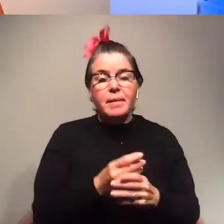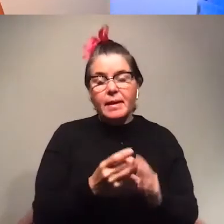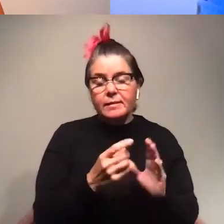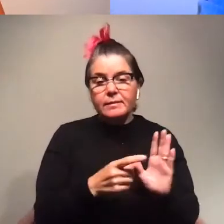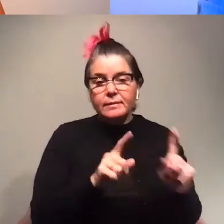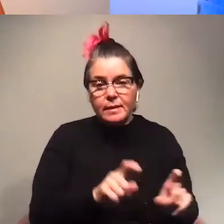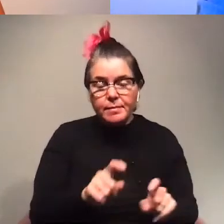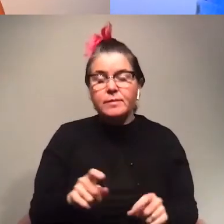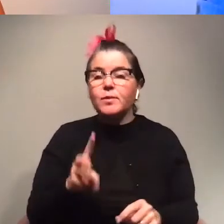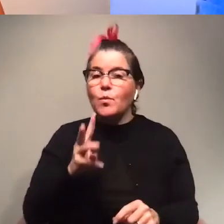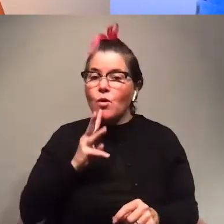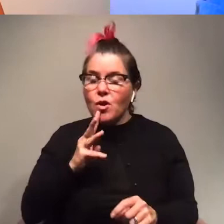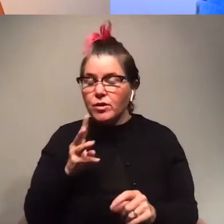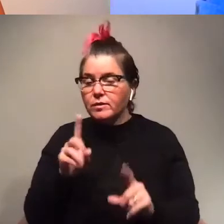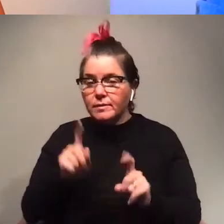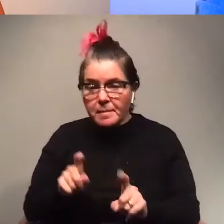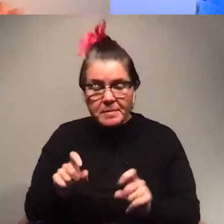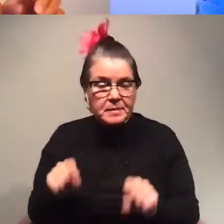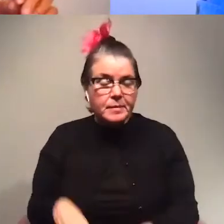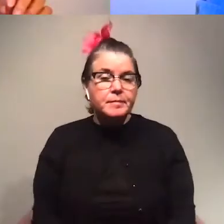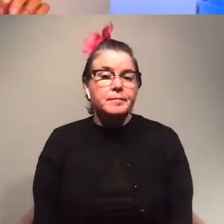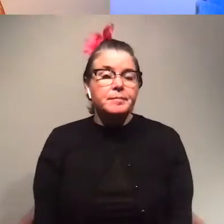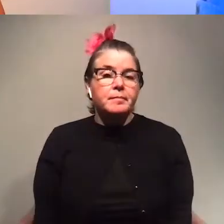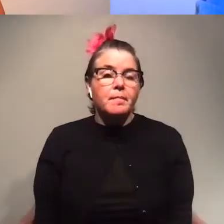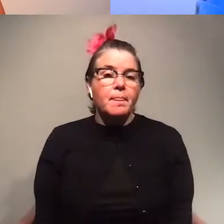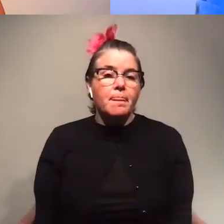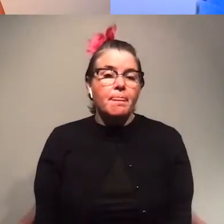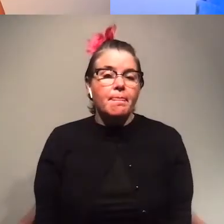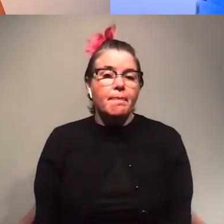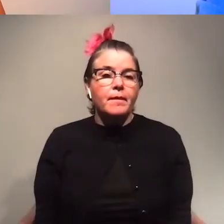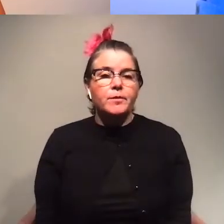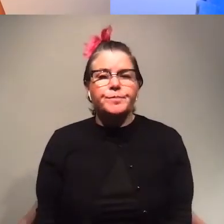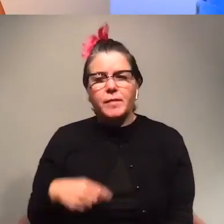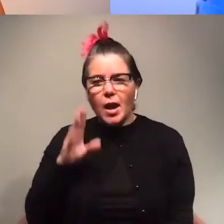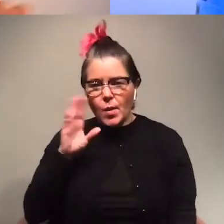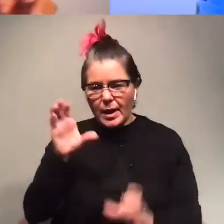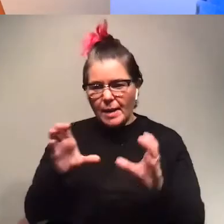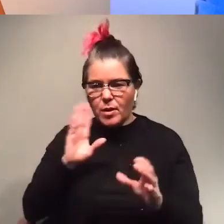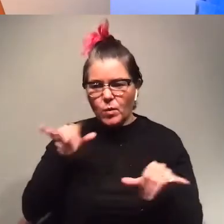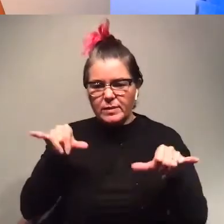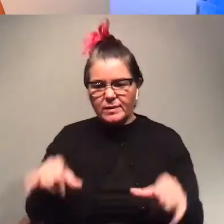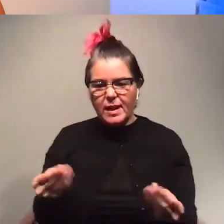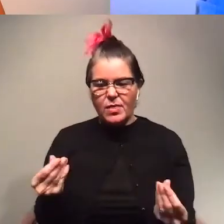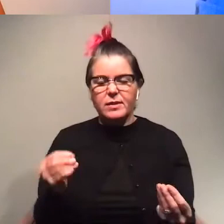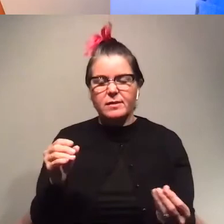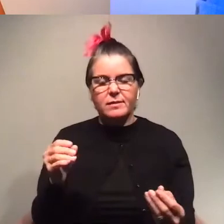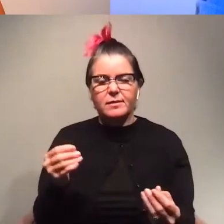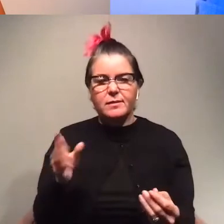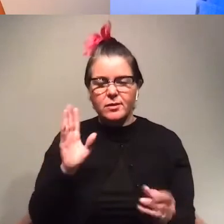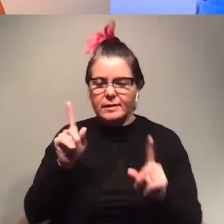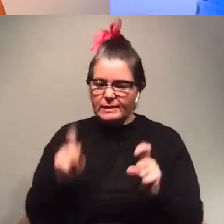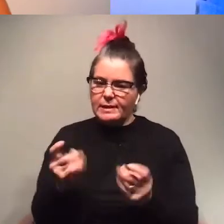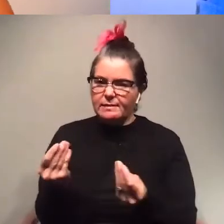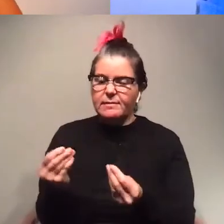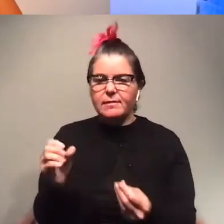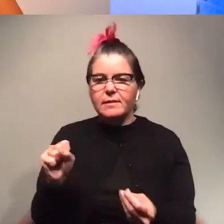in the water over time, you take those. Or if you're like, I know my chemical is going to stay in the sediment, you just take sediment samples and you